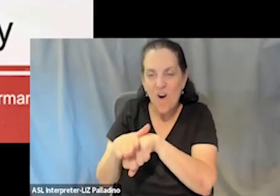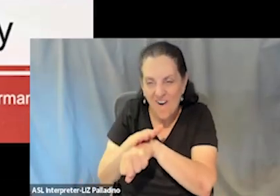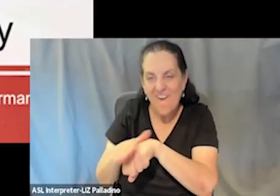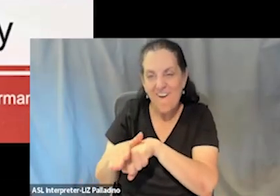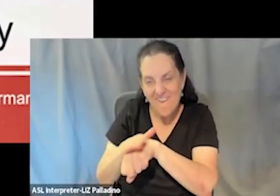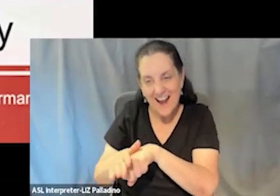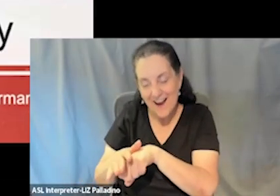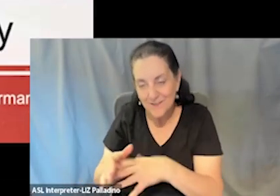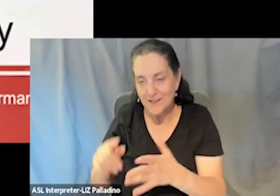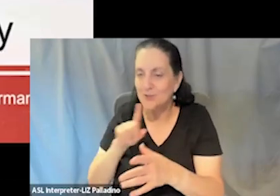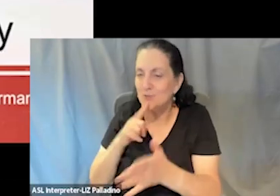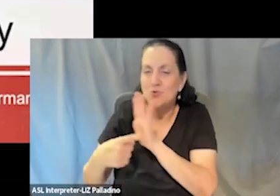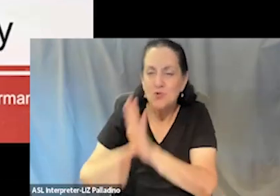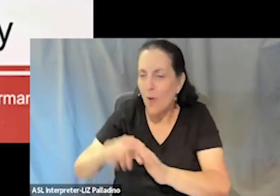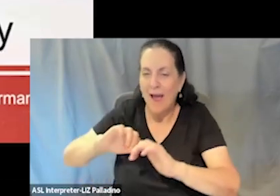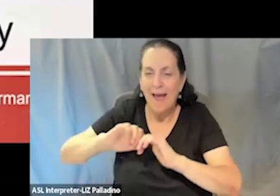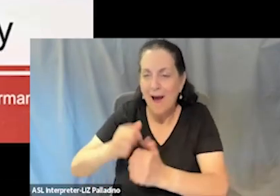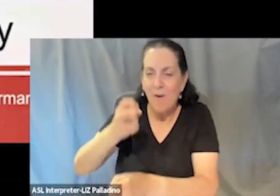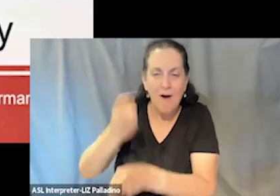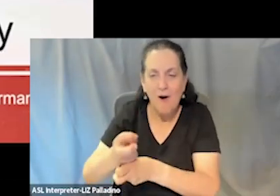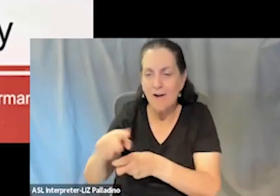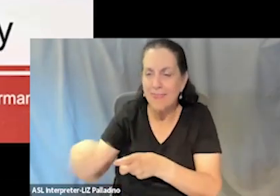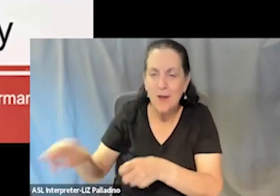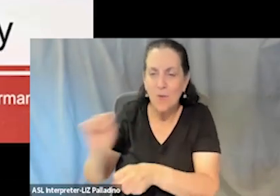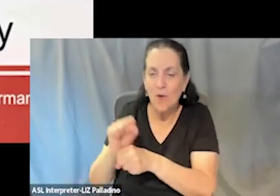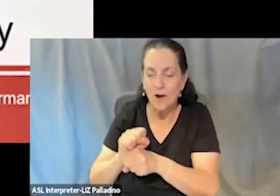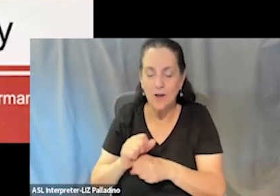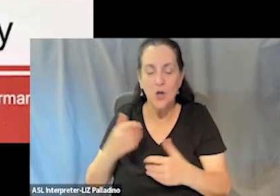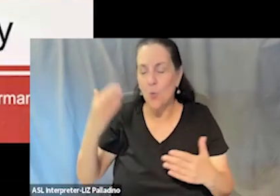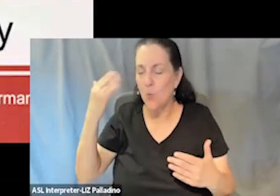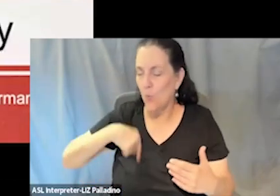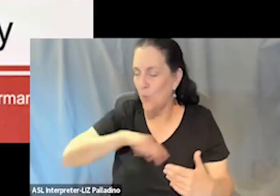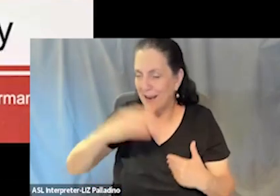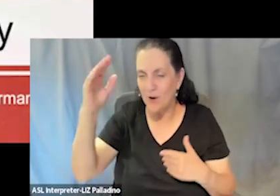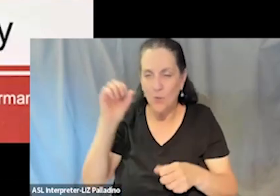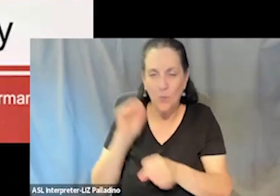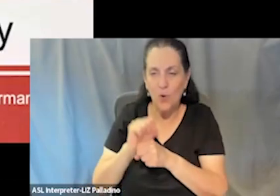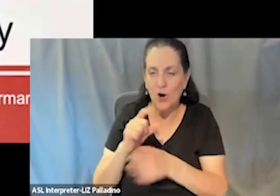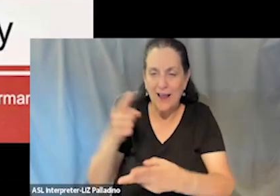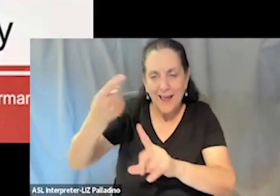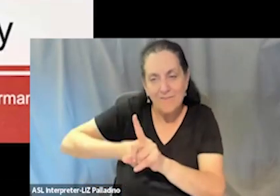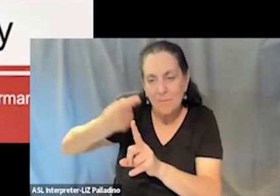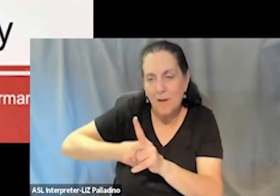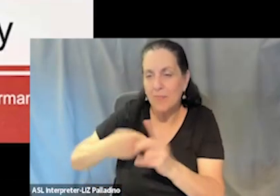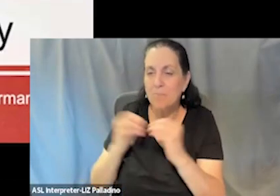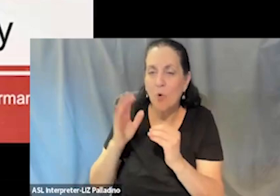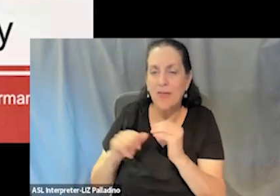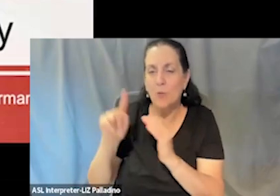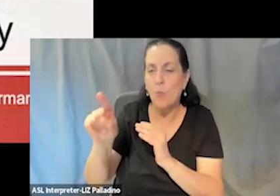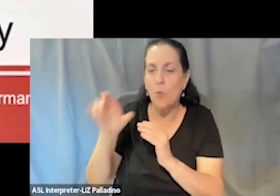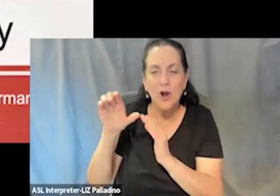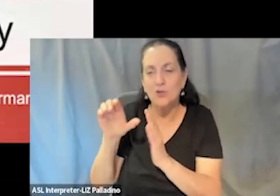a portrait. We go through this because we have over 100 hours of rehearsal every month, and this is the wear and tear that we do on